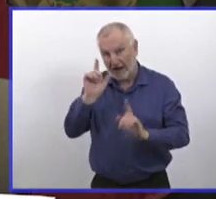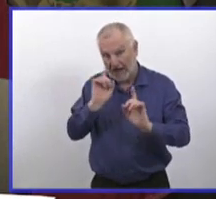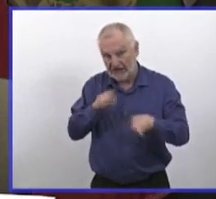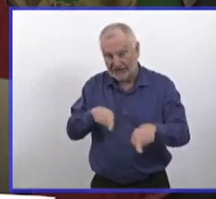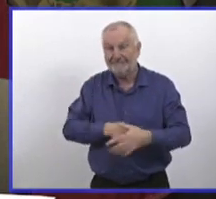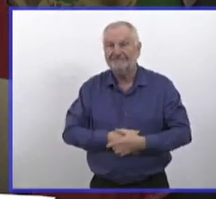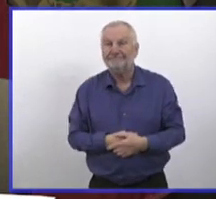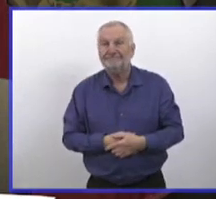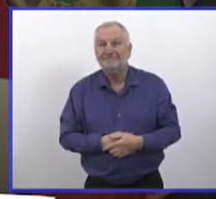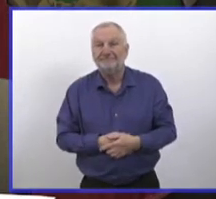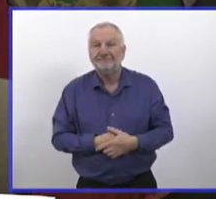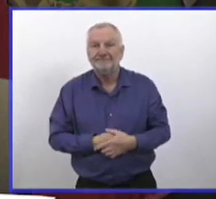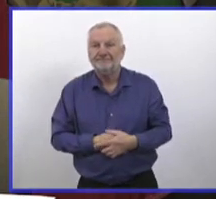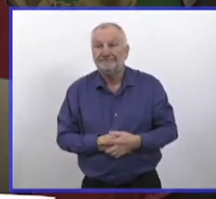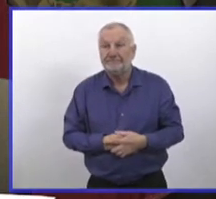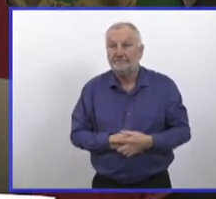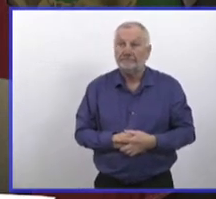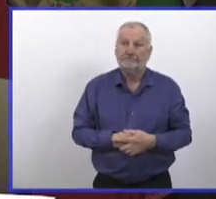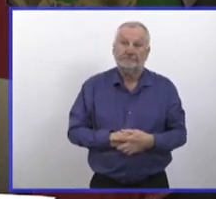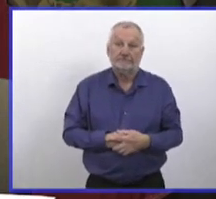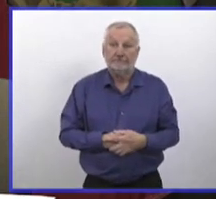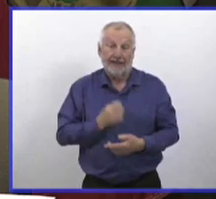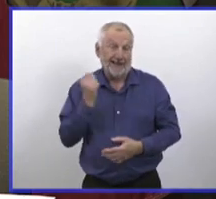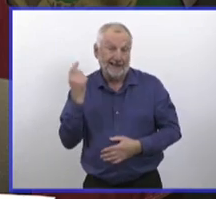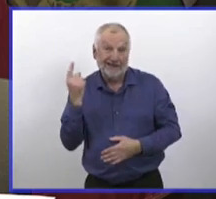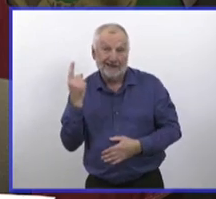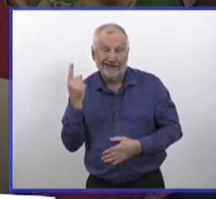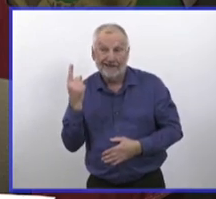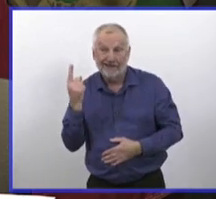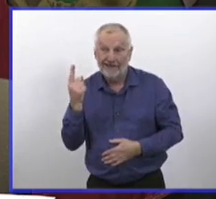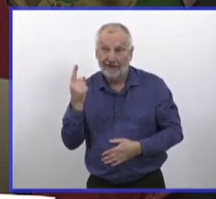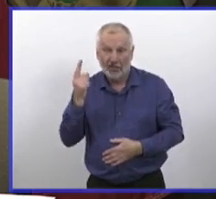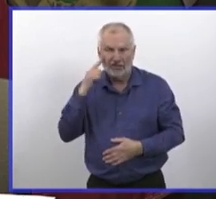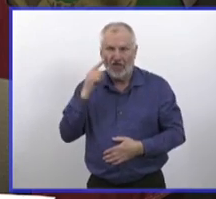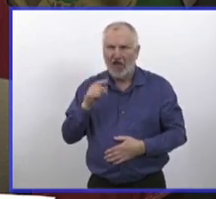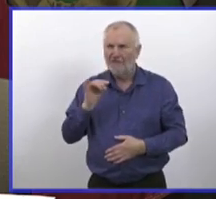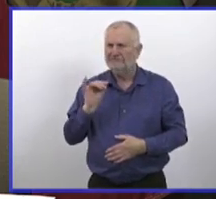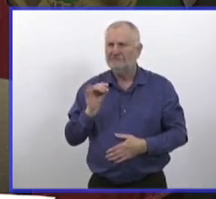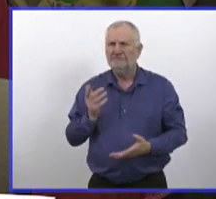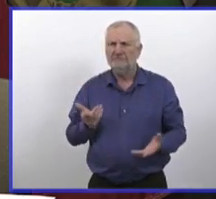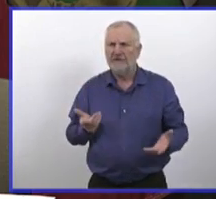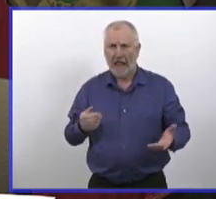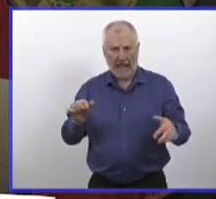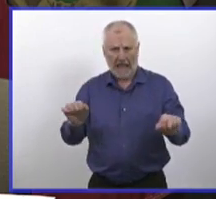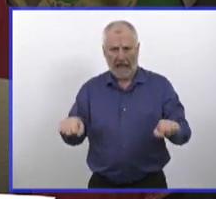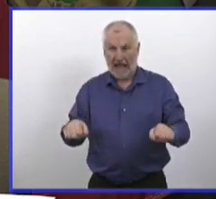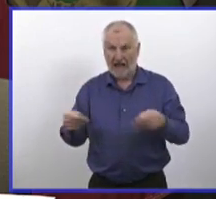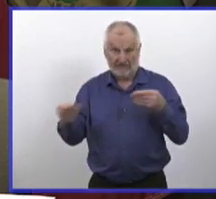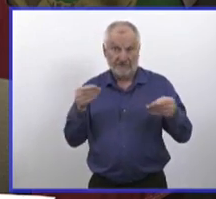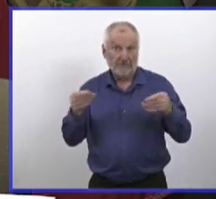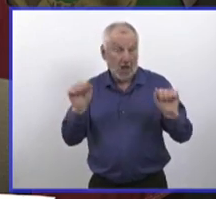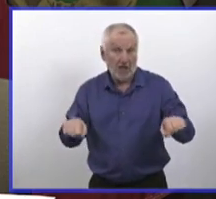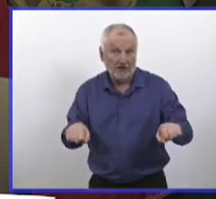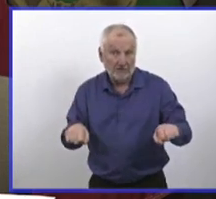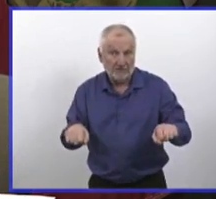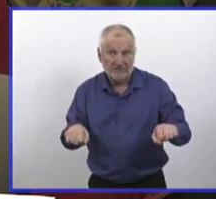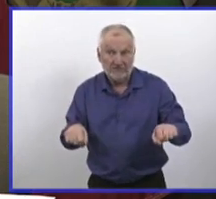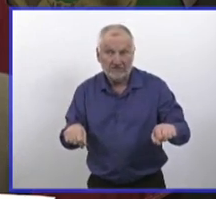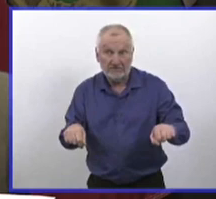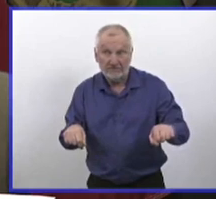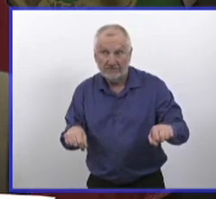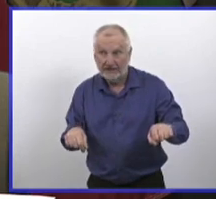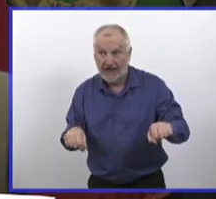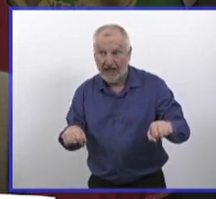it became quite clear that there's a tremendous opportunity to use the flexibility and the capacity of the booking systems